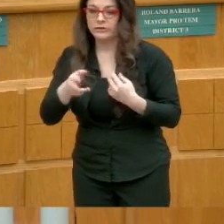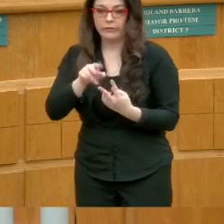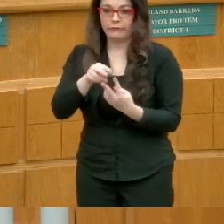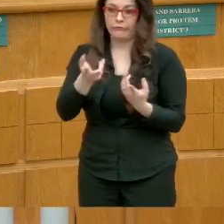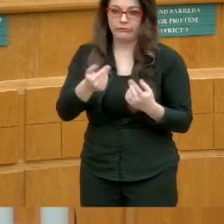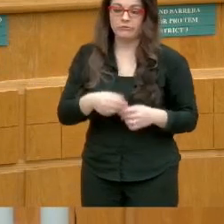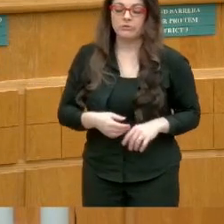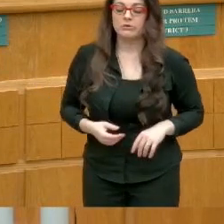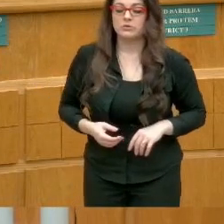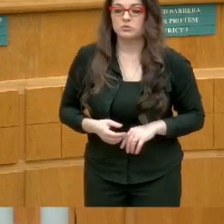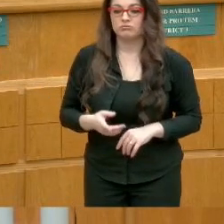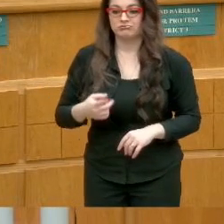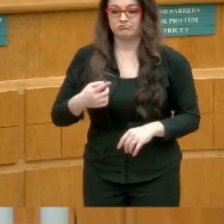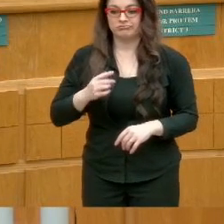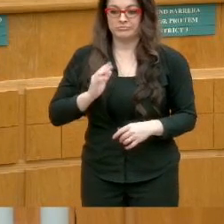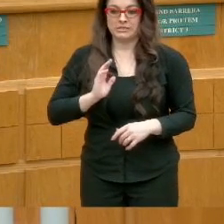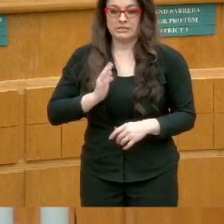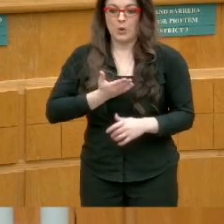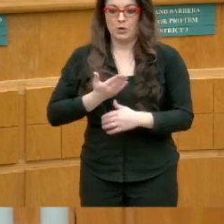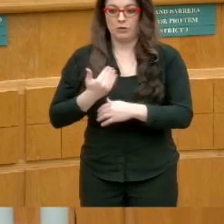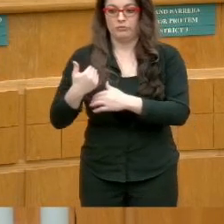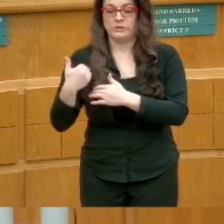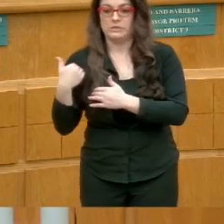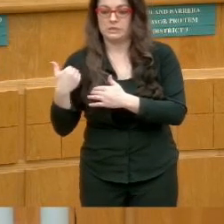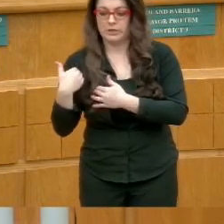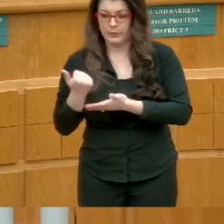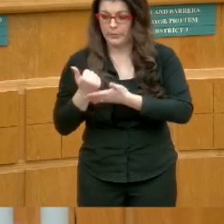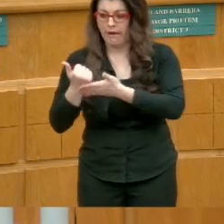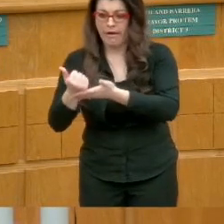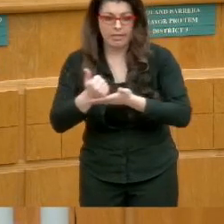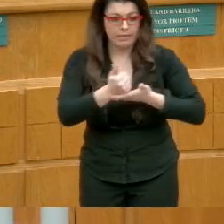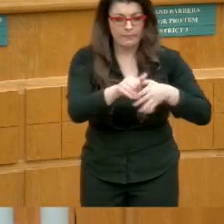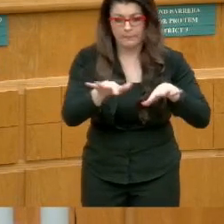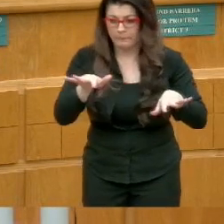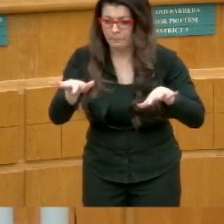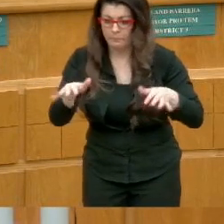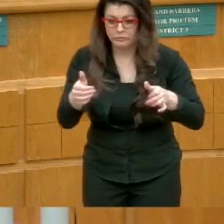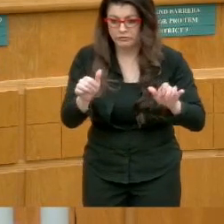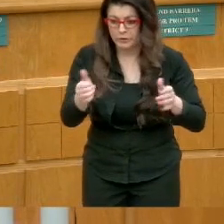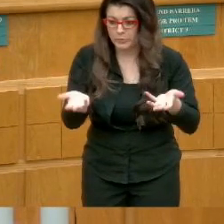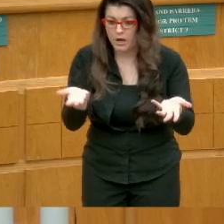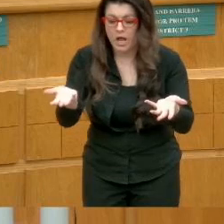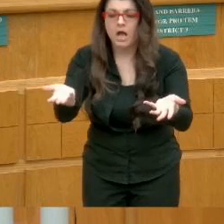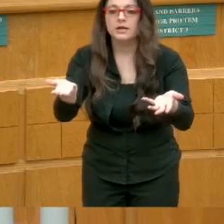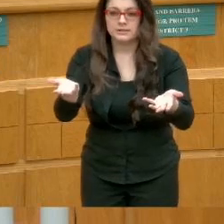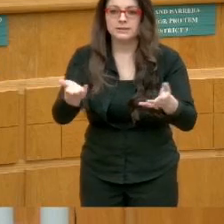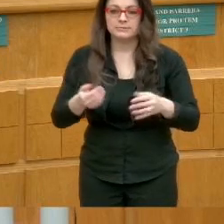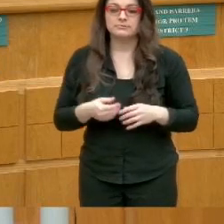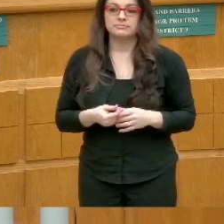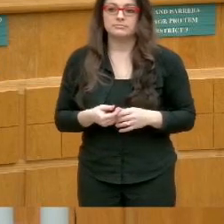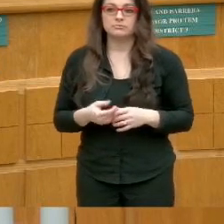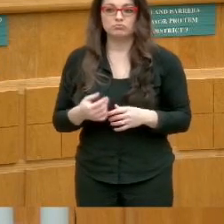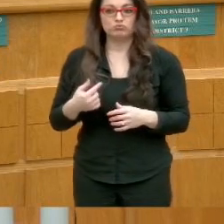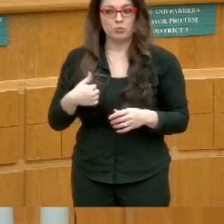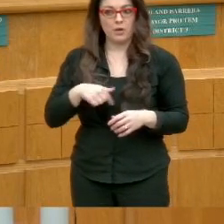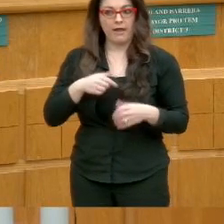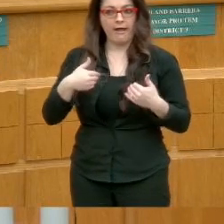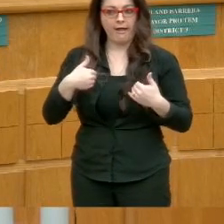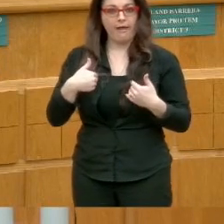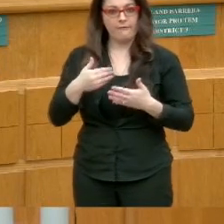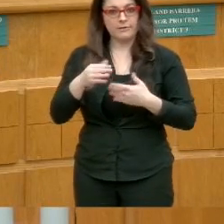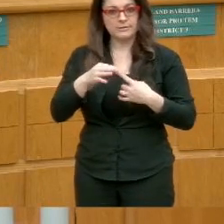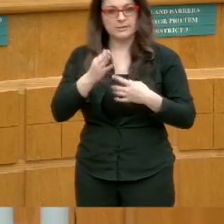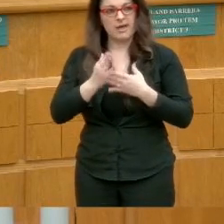we have a duty and a responsibility to help and assist, and there's some powers that we have as well. If we have to use those, we